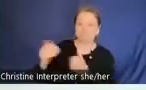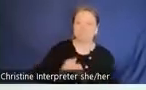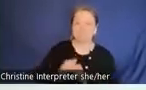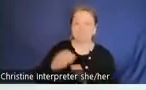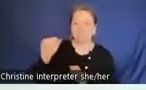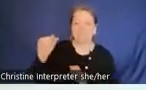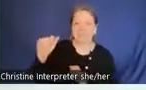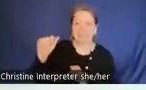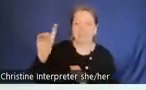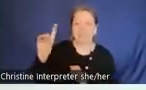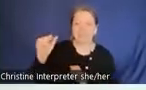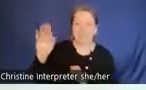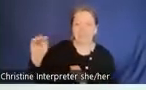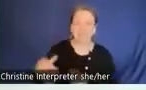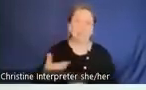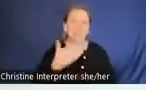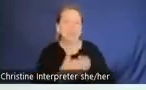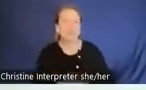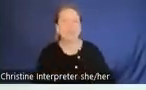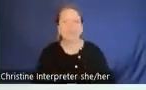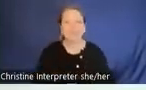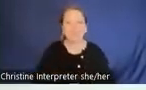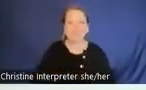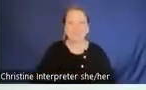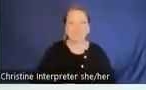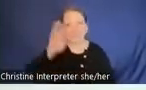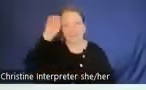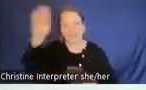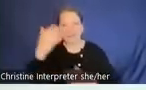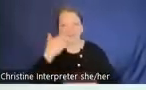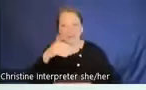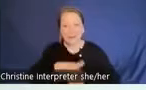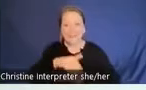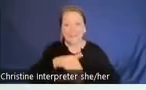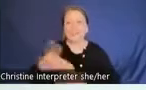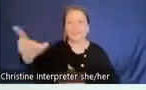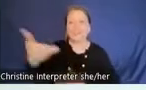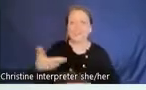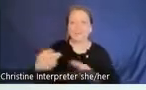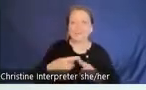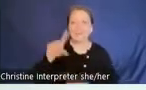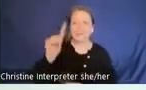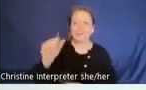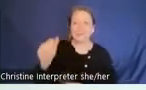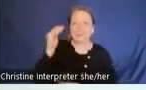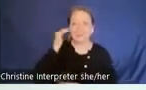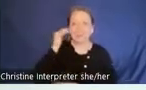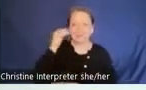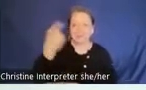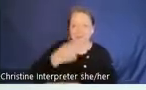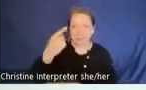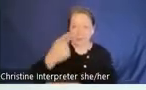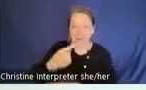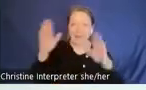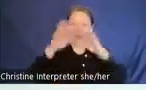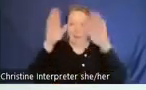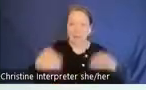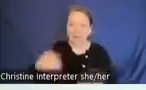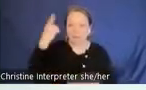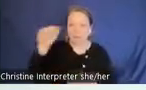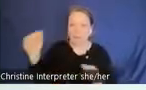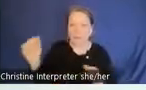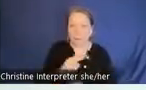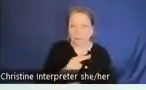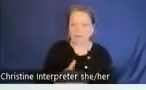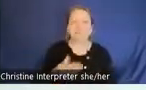All right, thank you, Nick. So good evening and welcome to Disability Awareness Day, Housing for All. My name